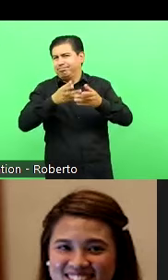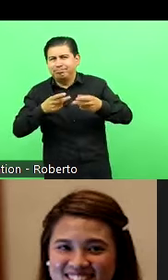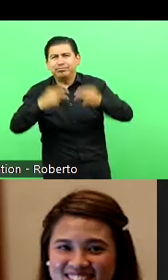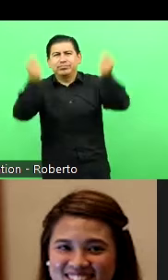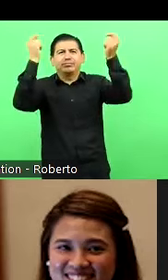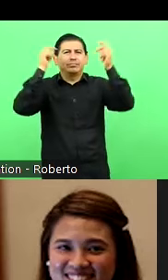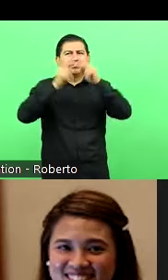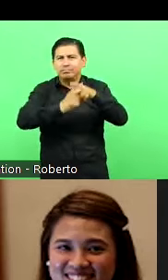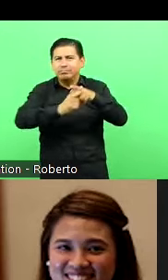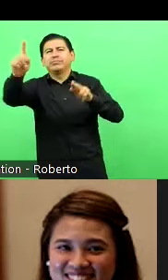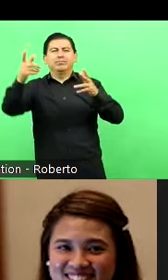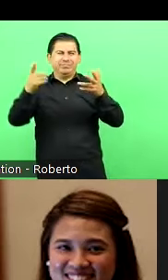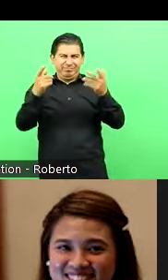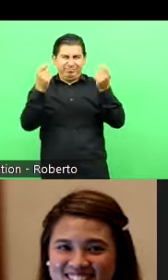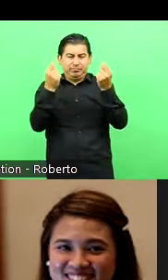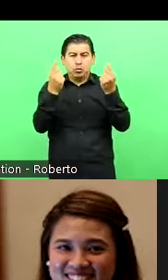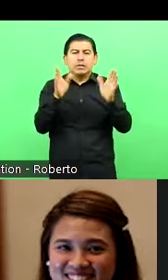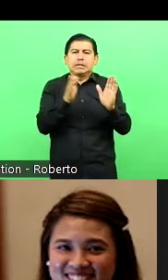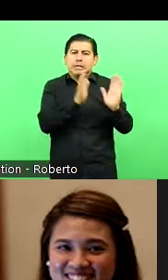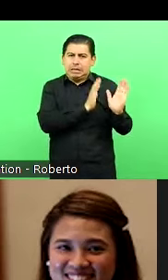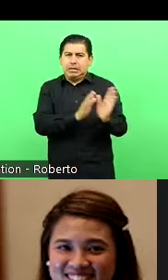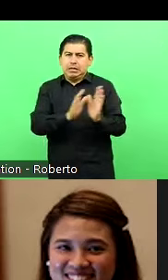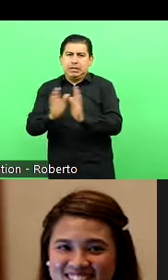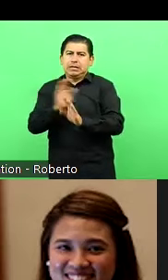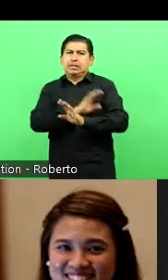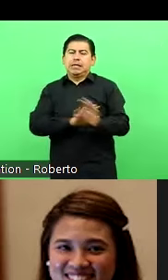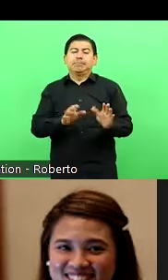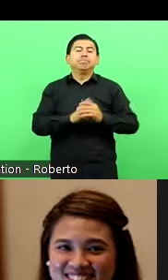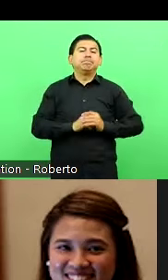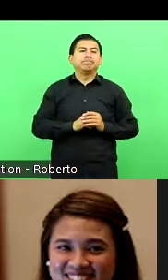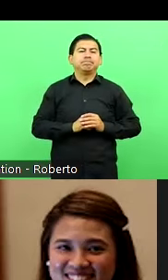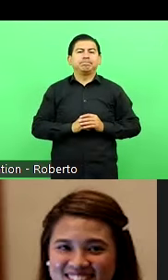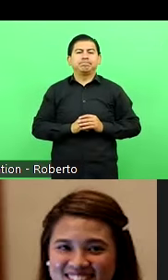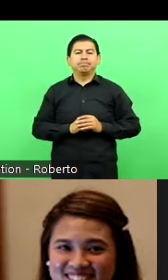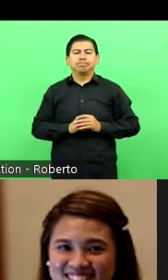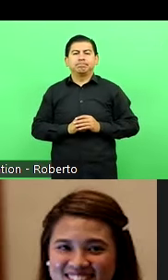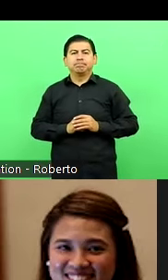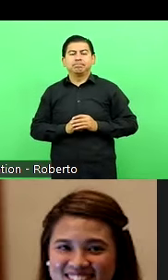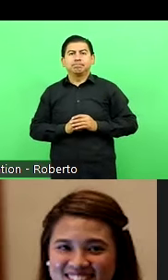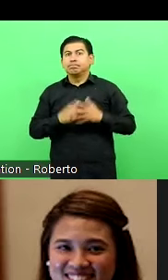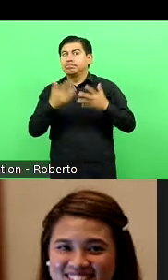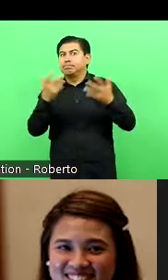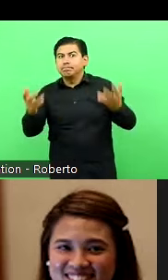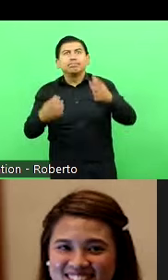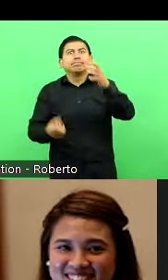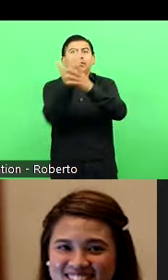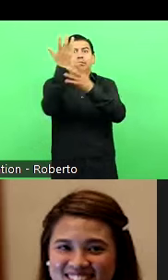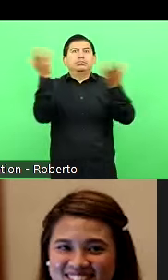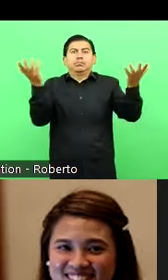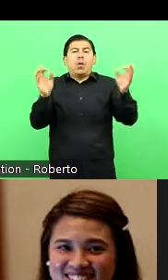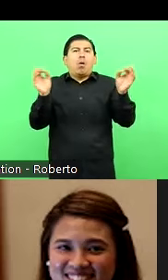terms of when a disaster happens, we have to develop